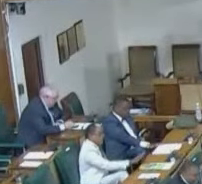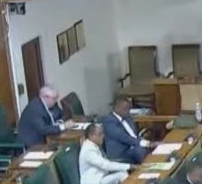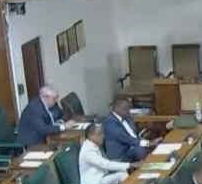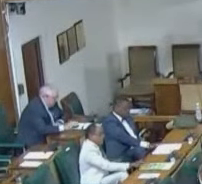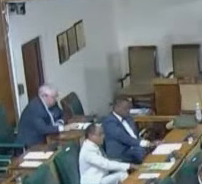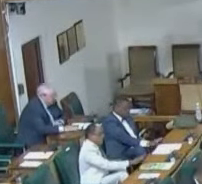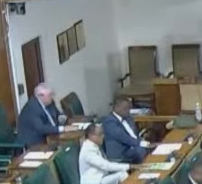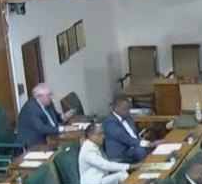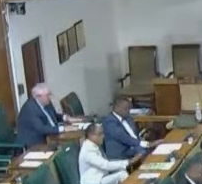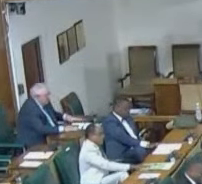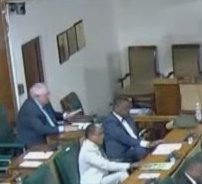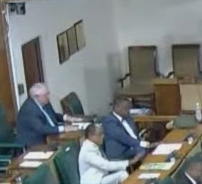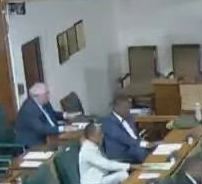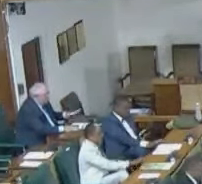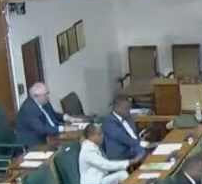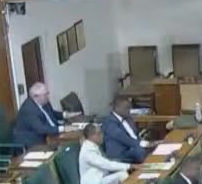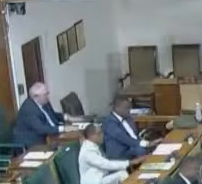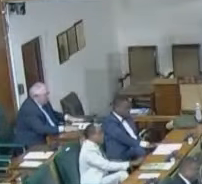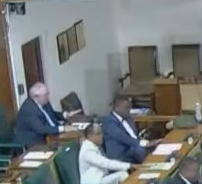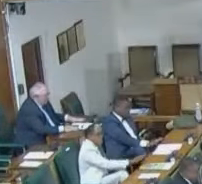behaviour?